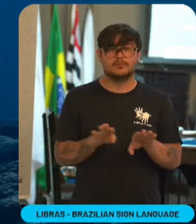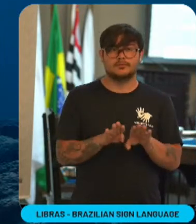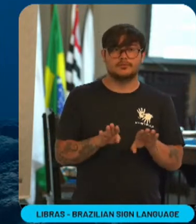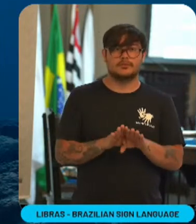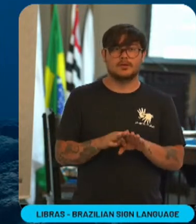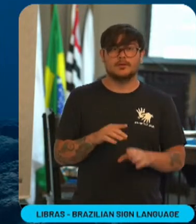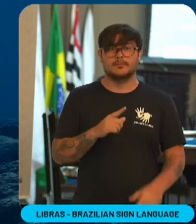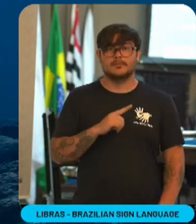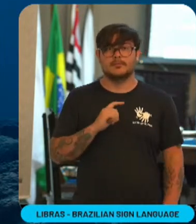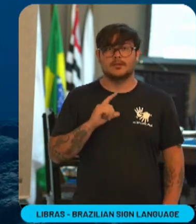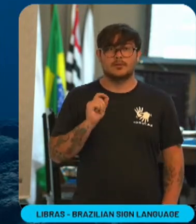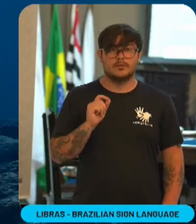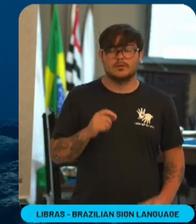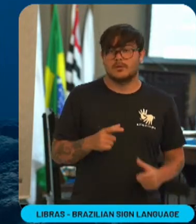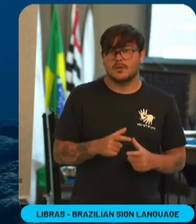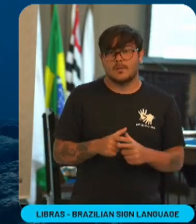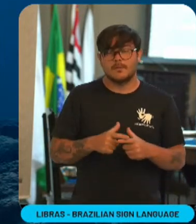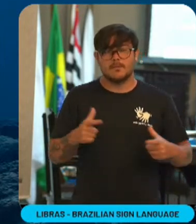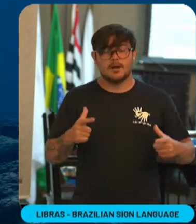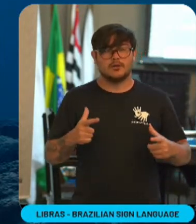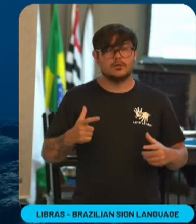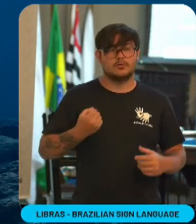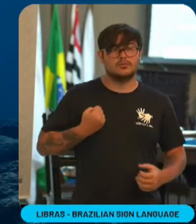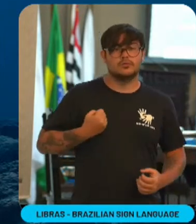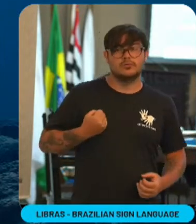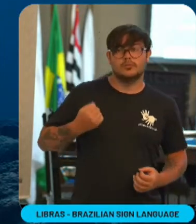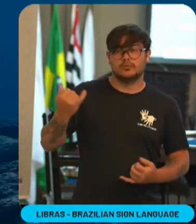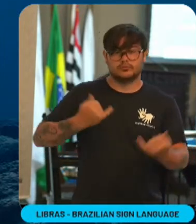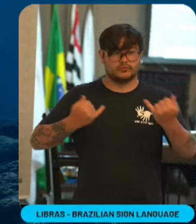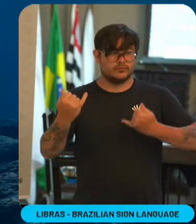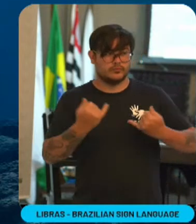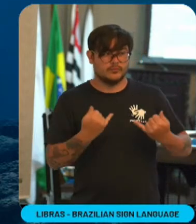local aspects to have the